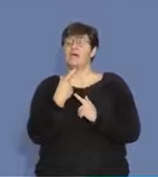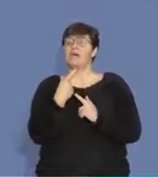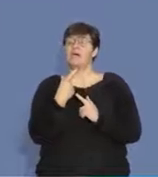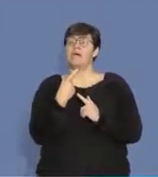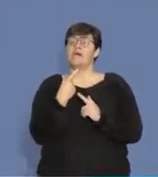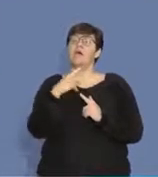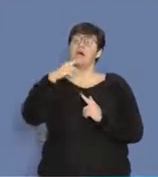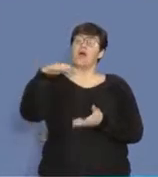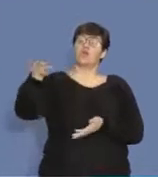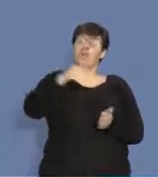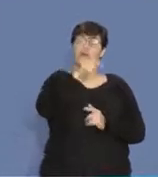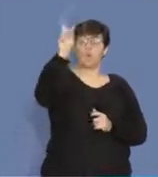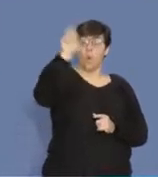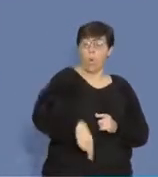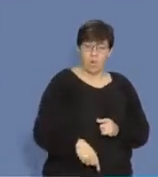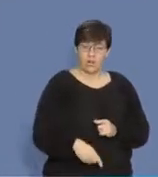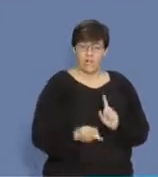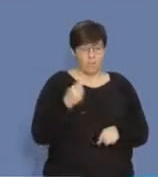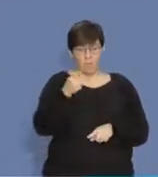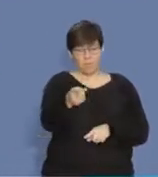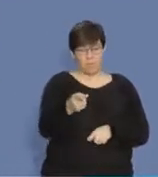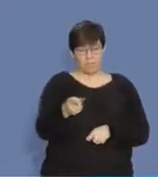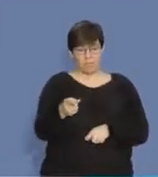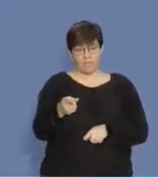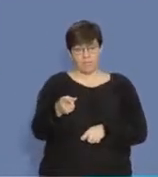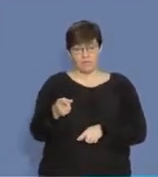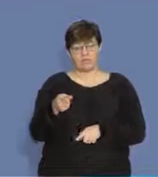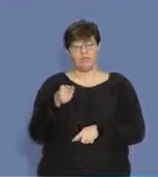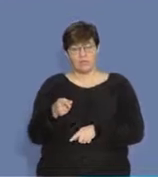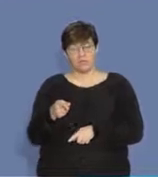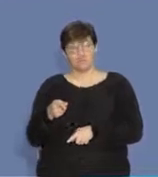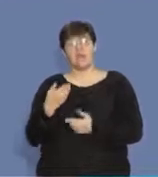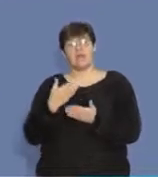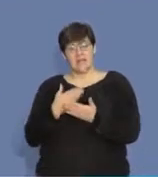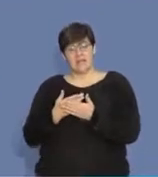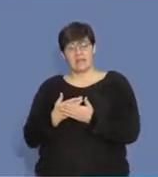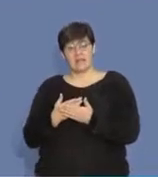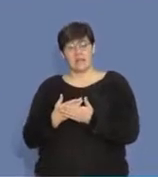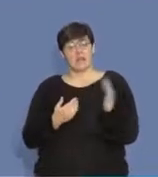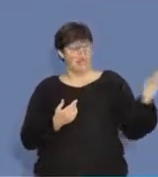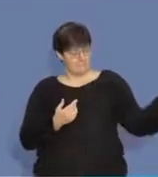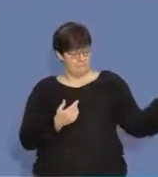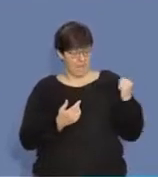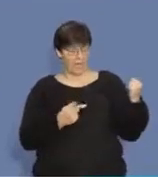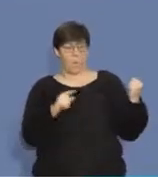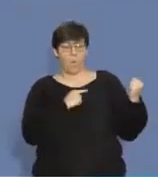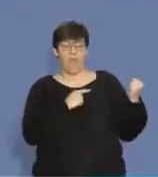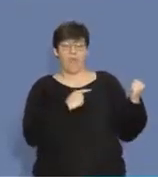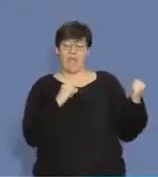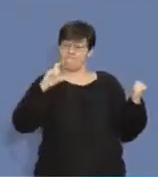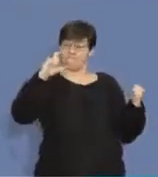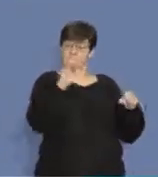collecting all that amount from your debtors, therefore you will be allowed to claim back from SARS